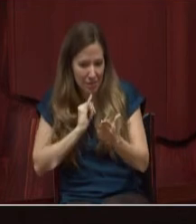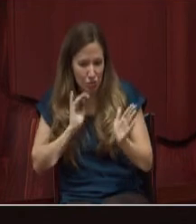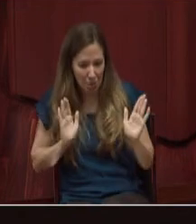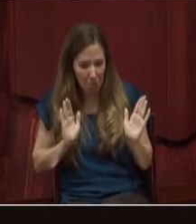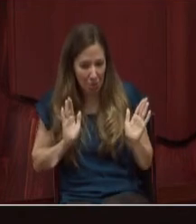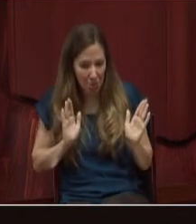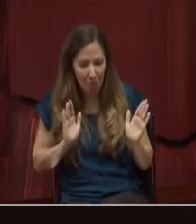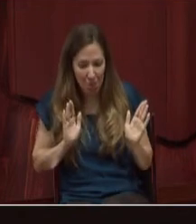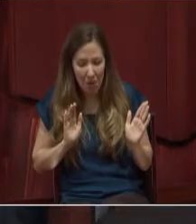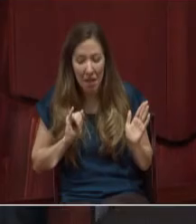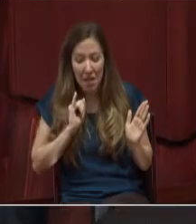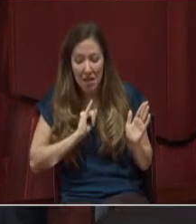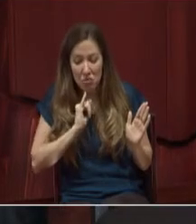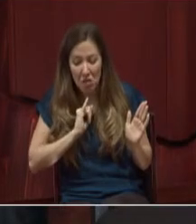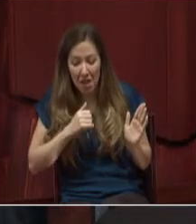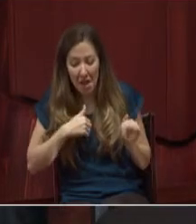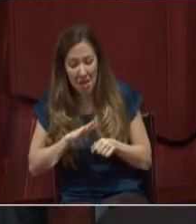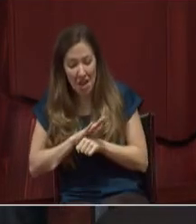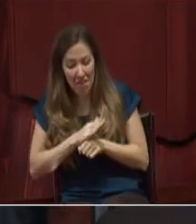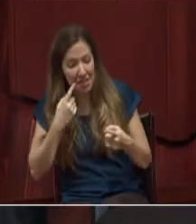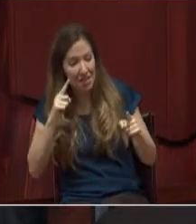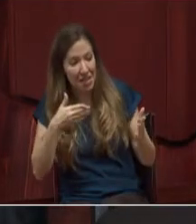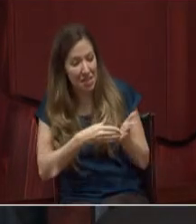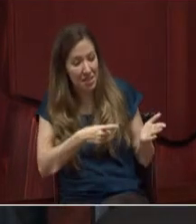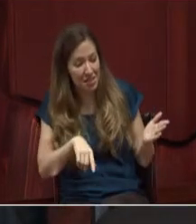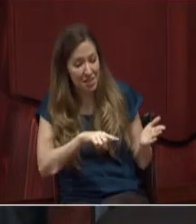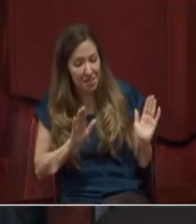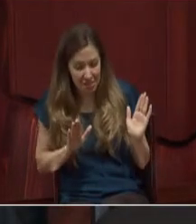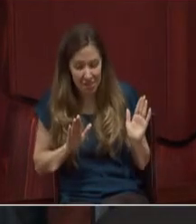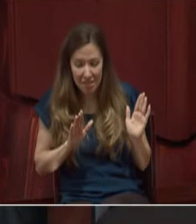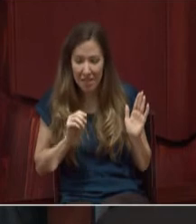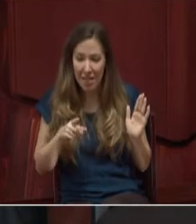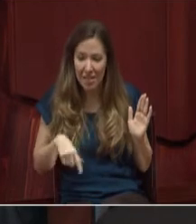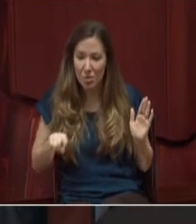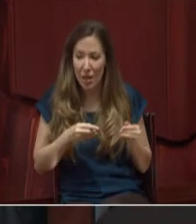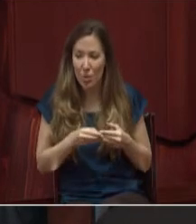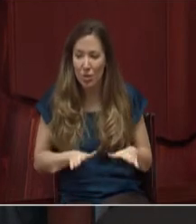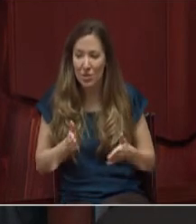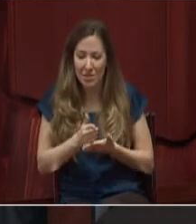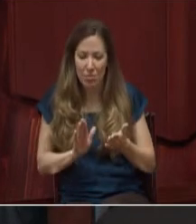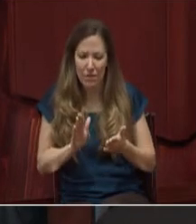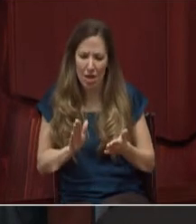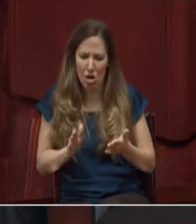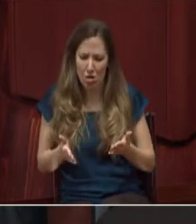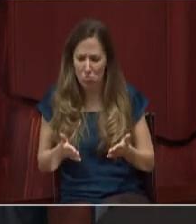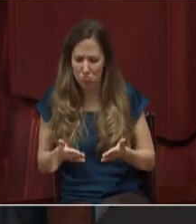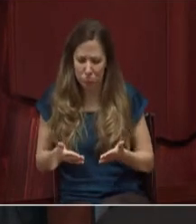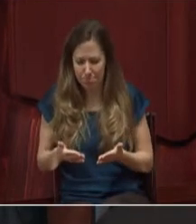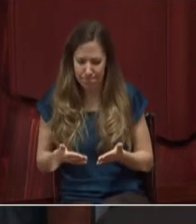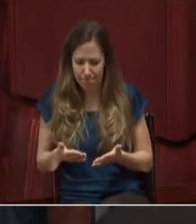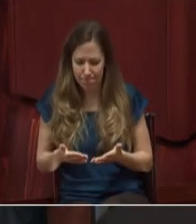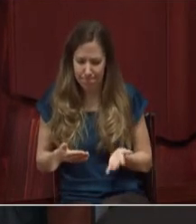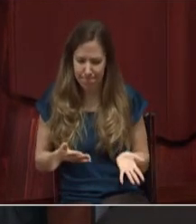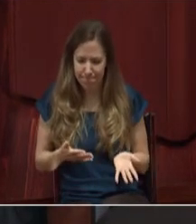negotiate. Israel was sufficiently chastened and losing some of its hubris about overwhelming superiority because they had trouble. So both